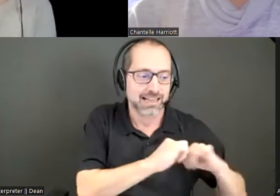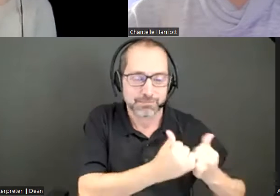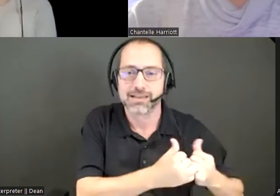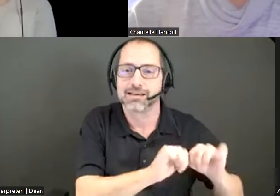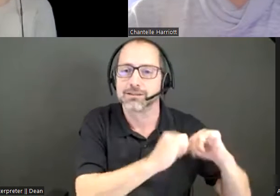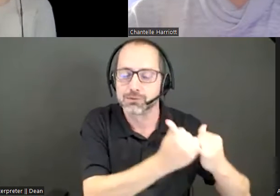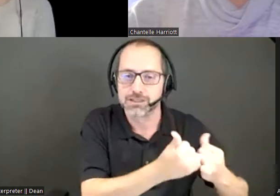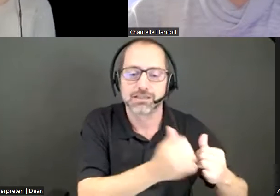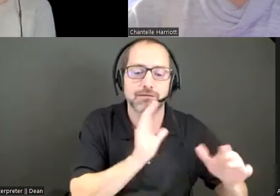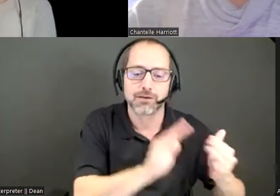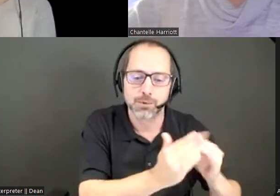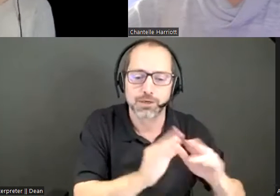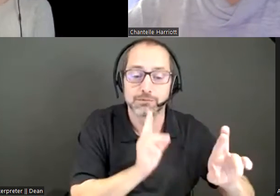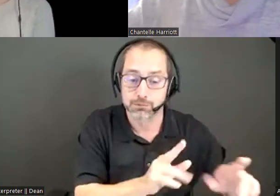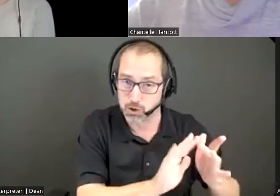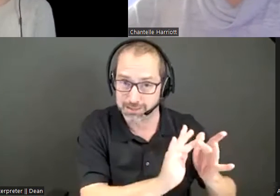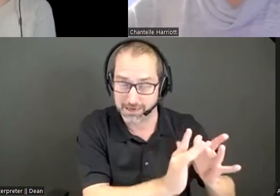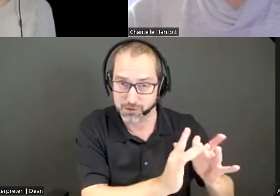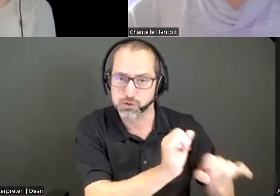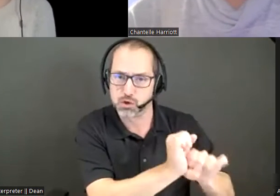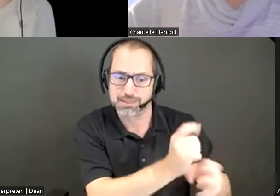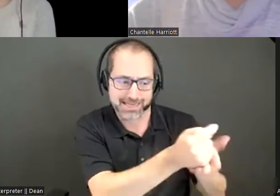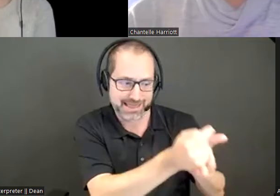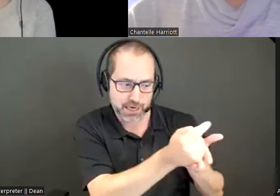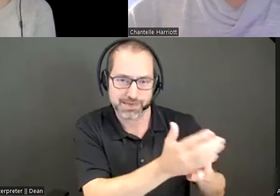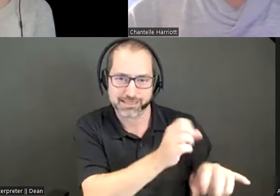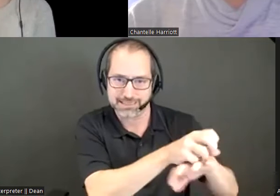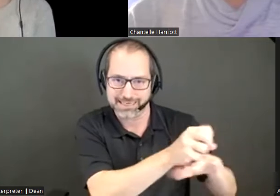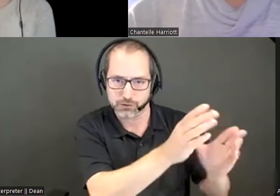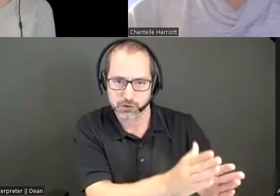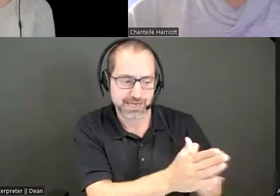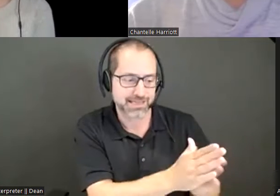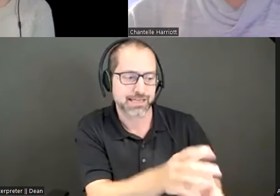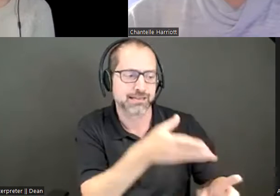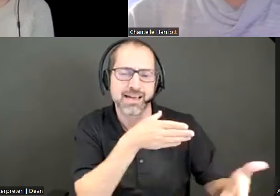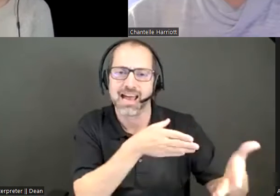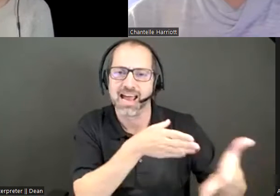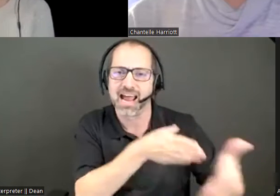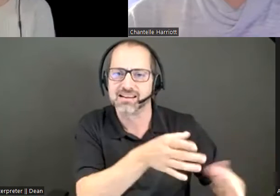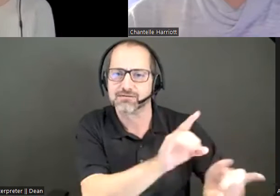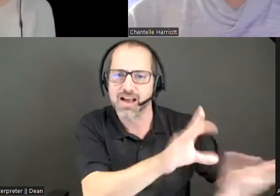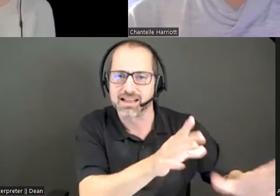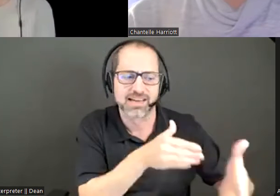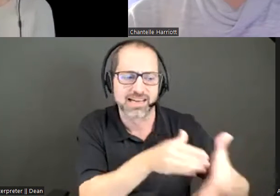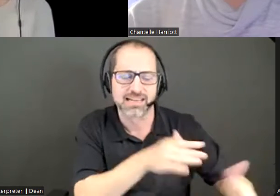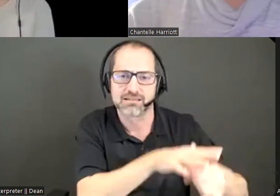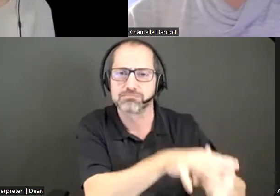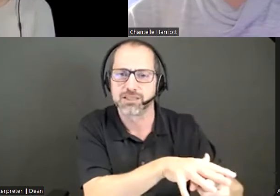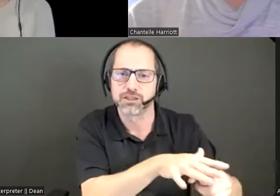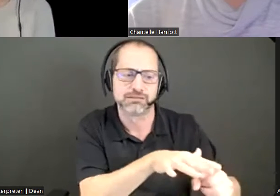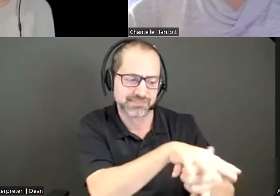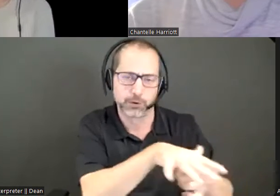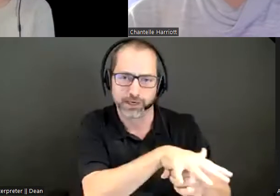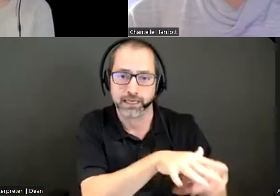Network. Belinda works as a therapist and counselor in the anti-violence and anti-oppression sector. Her practice